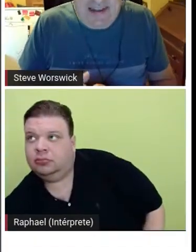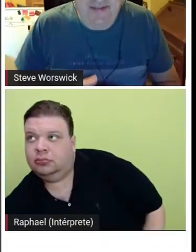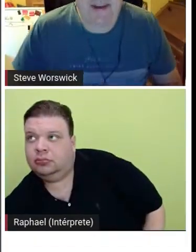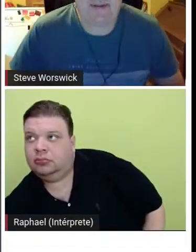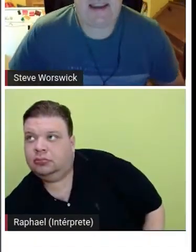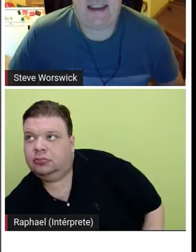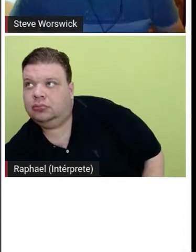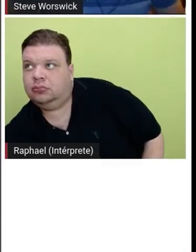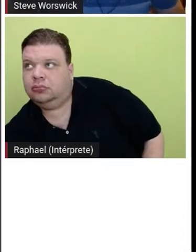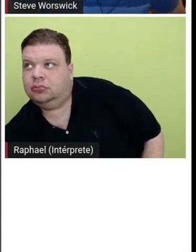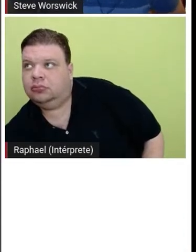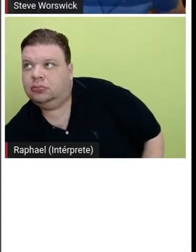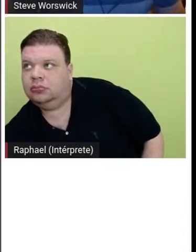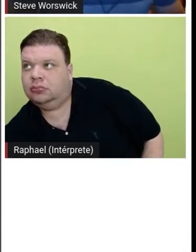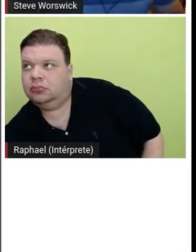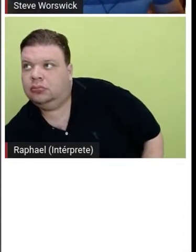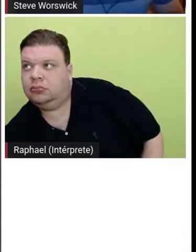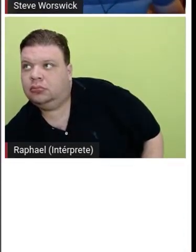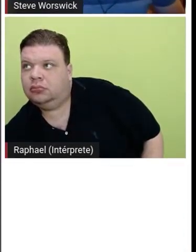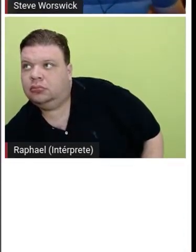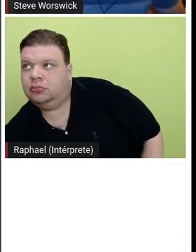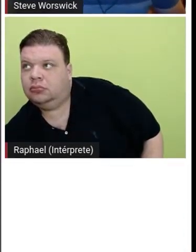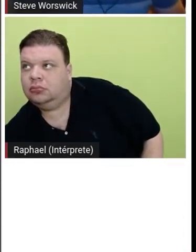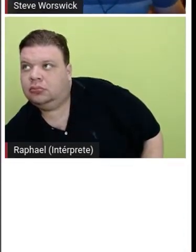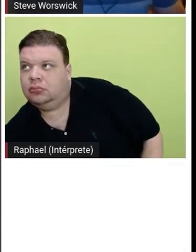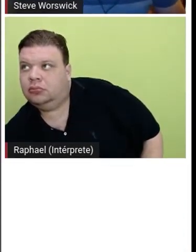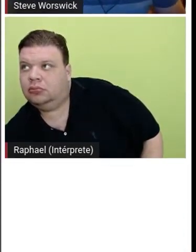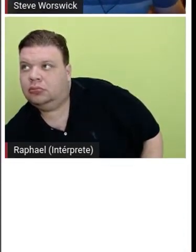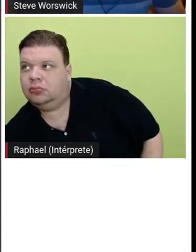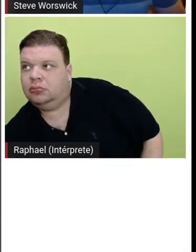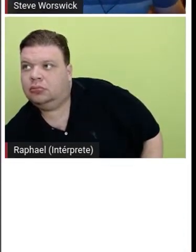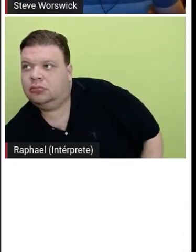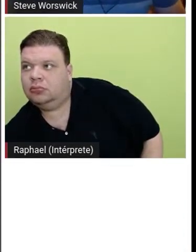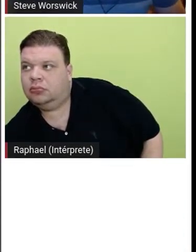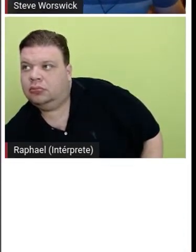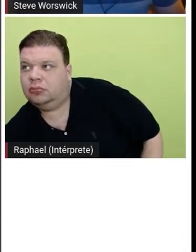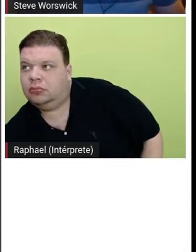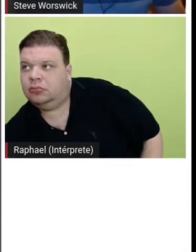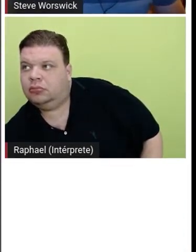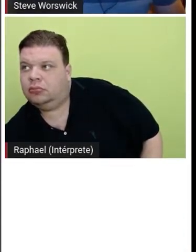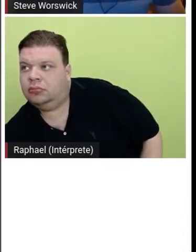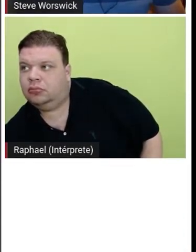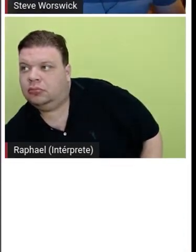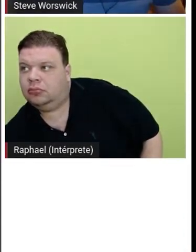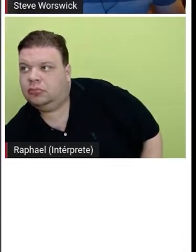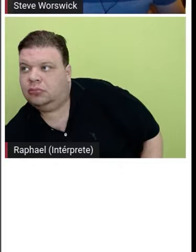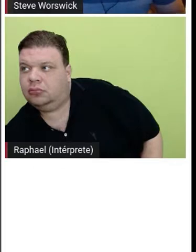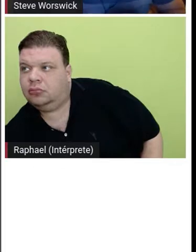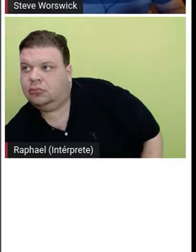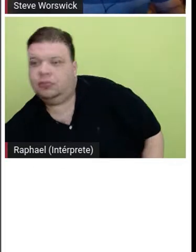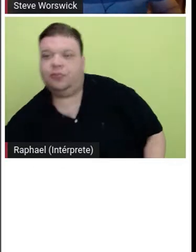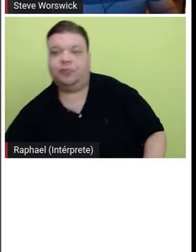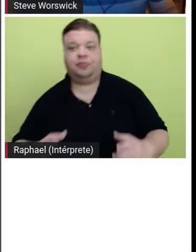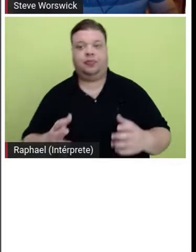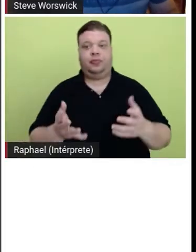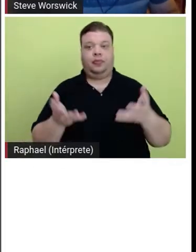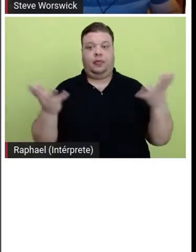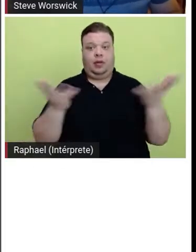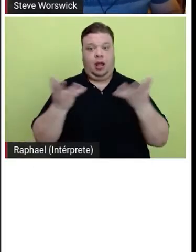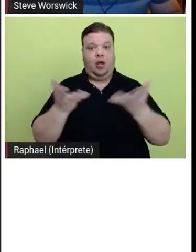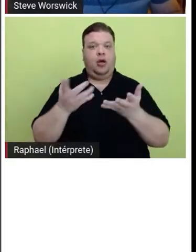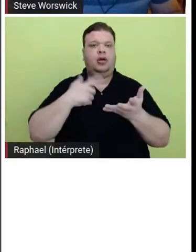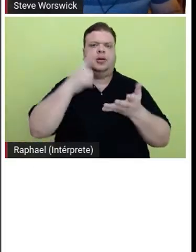My name's Steve Worswick, and as was kindly introduced, I'm the author, creator, developer, and everything else behind the